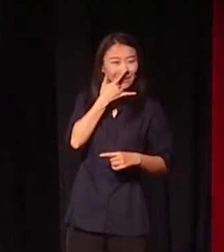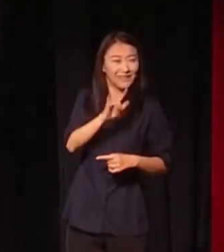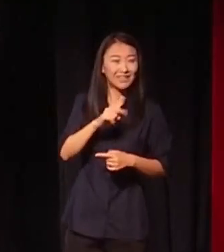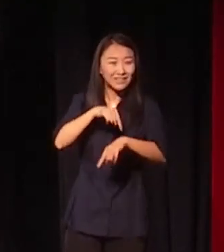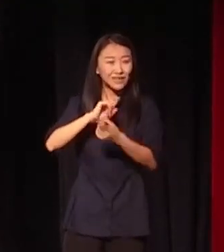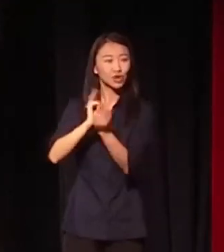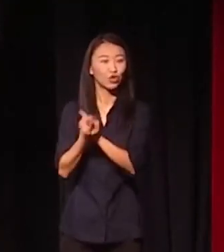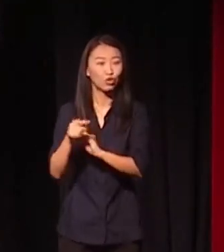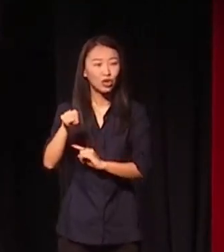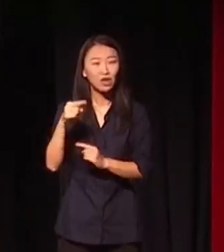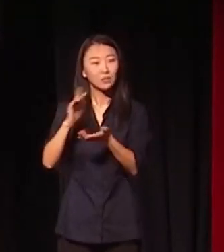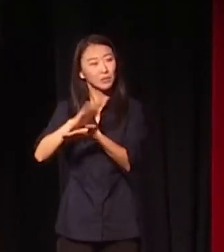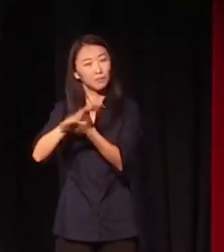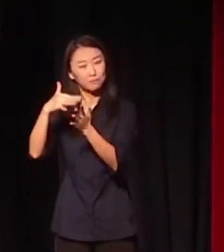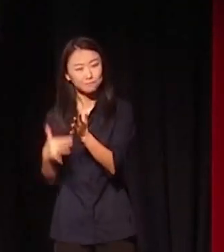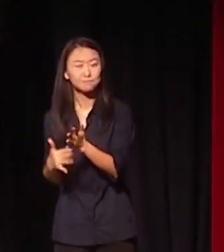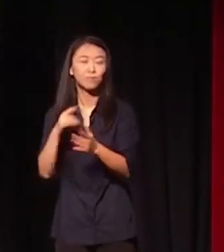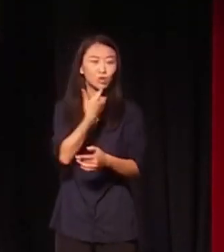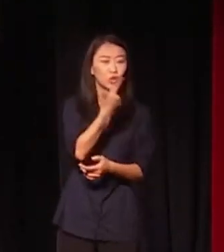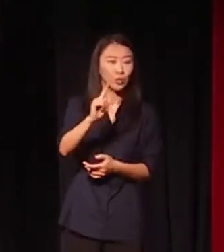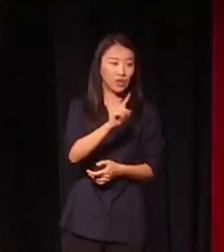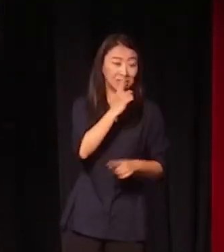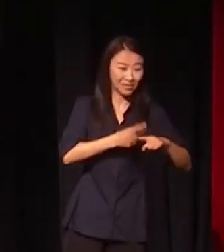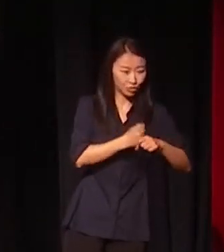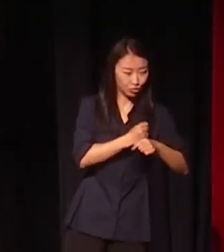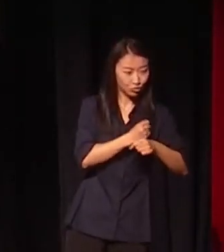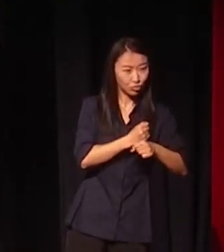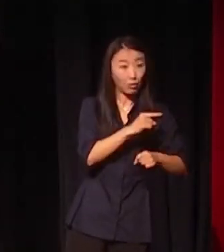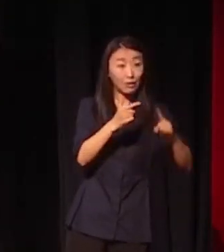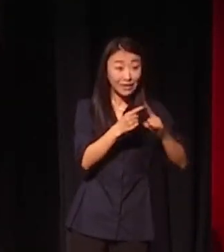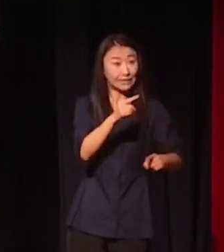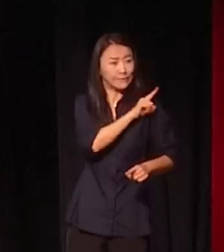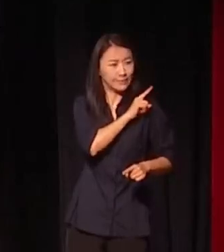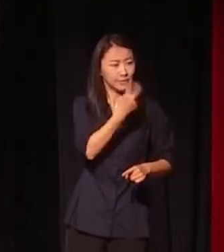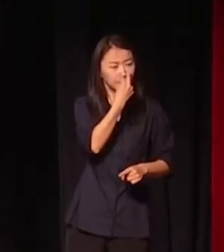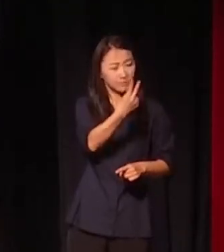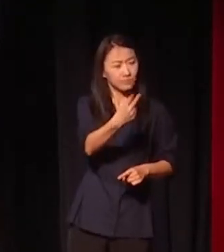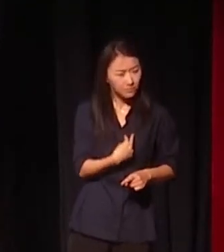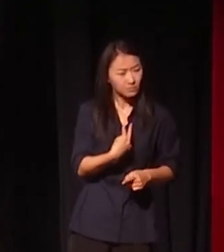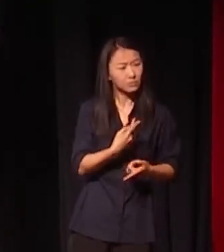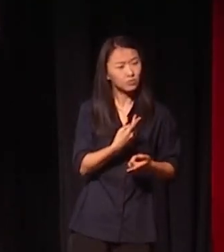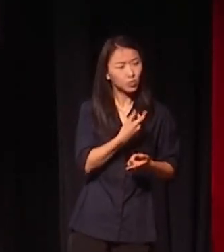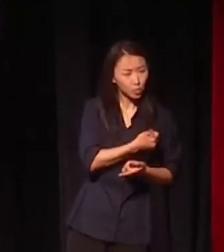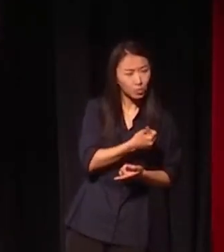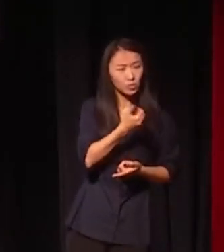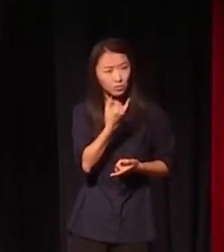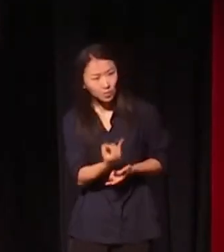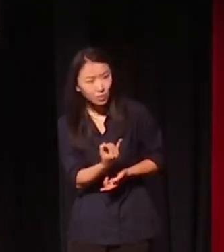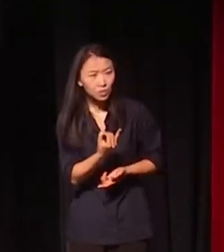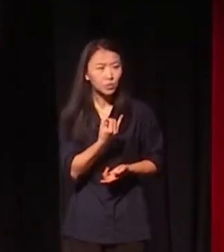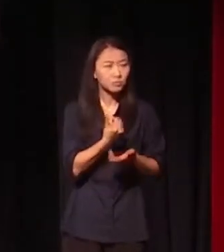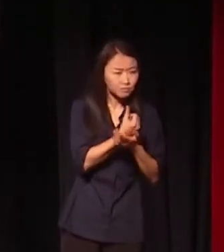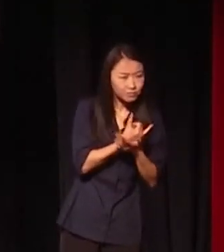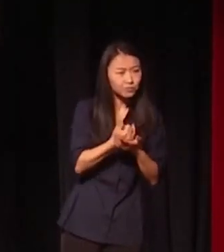have stemmed from practitioners reflecting on their practice, their critiquing their practice. So,